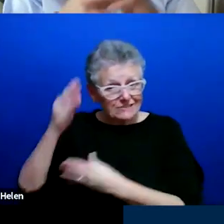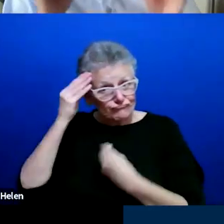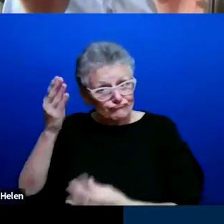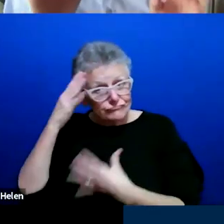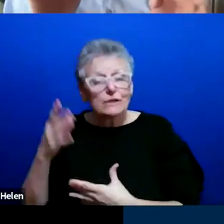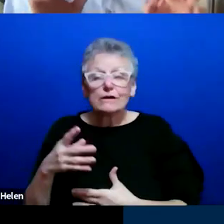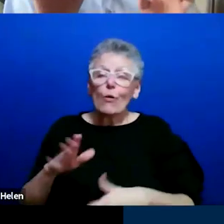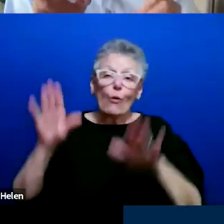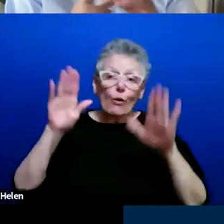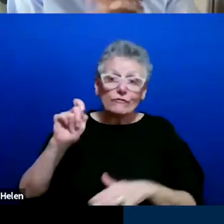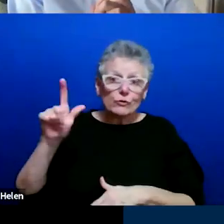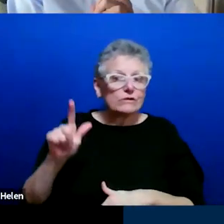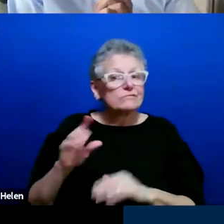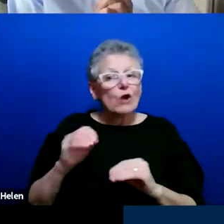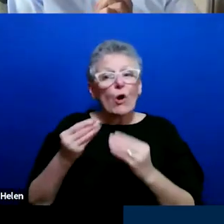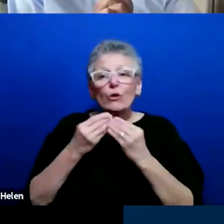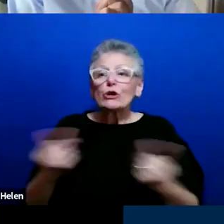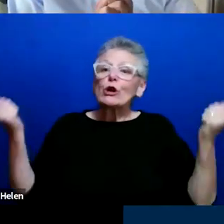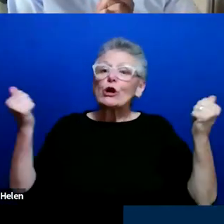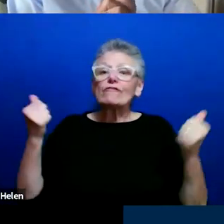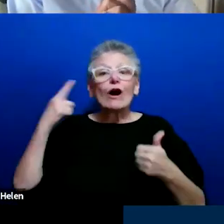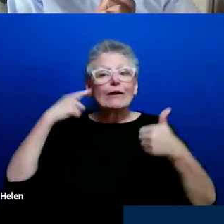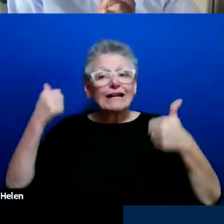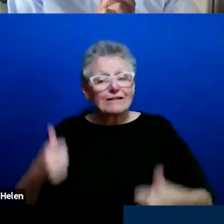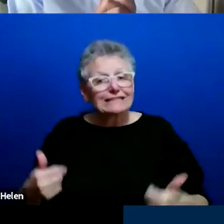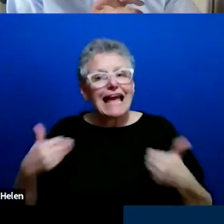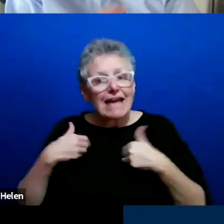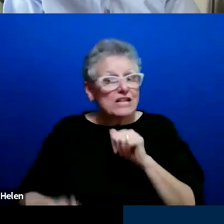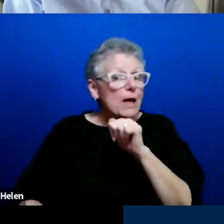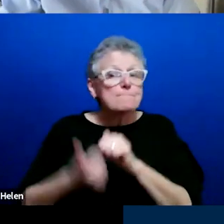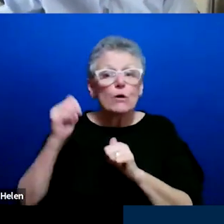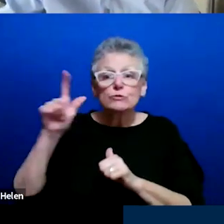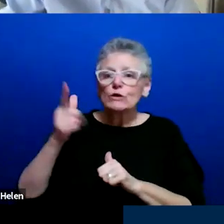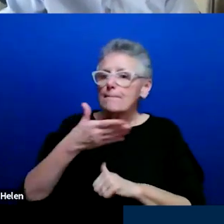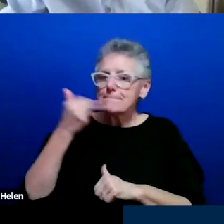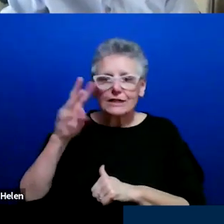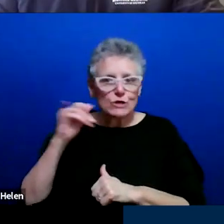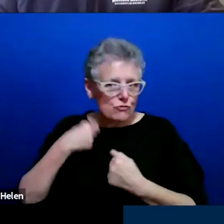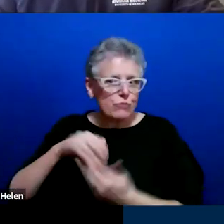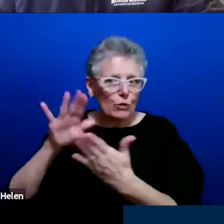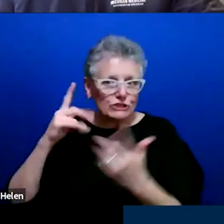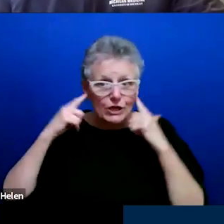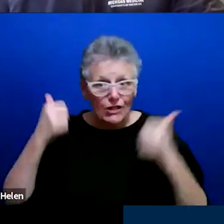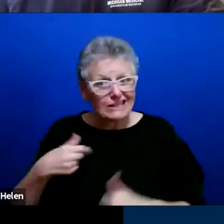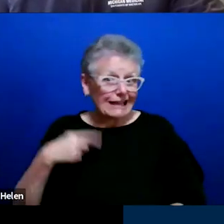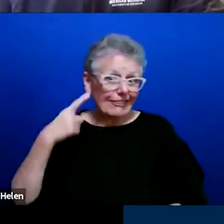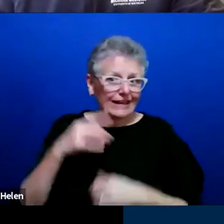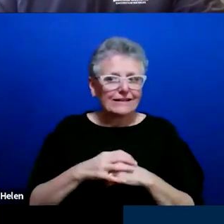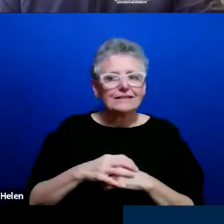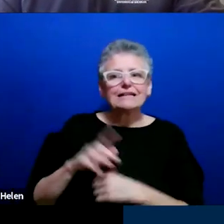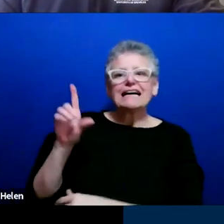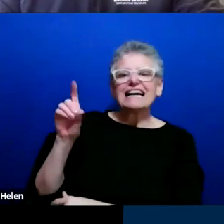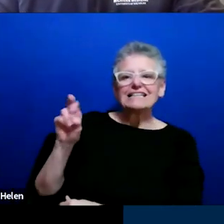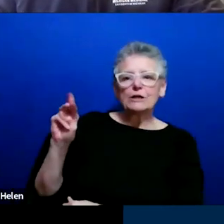So there's no cure for hearing loss. Having the most tools is the best way to approach it, I think. Yeah, I think